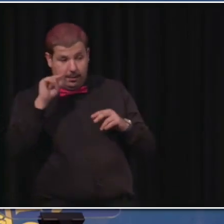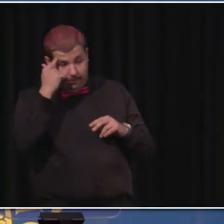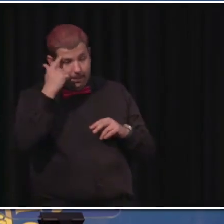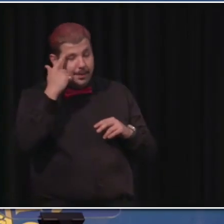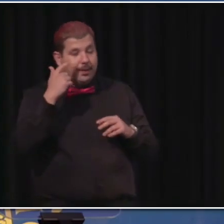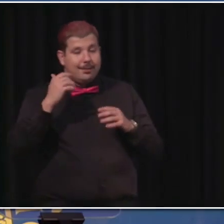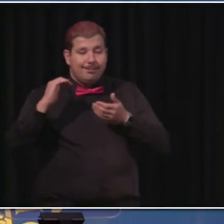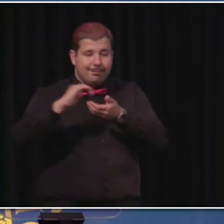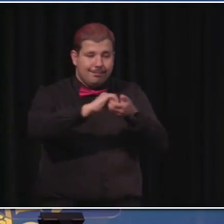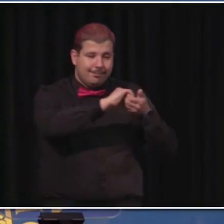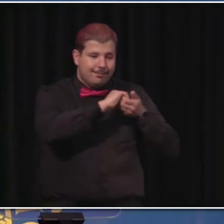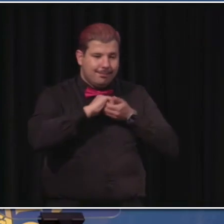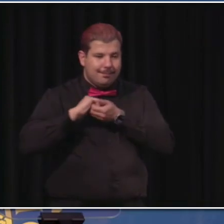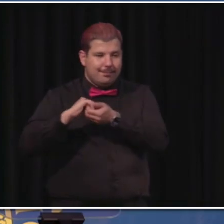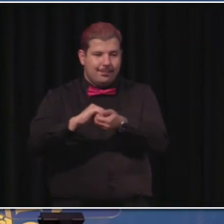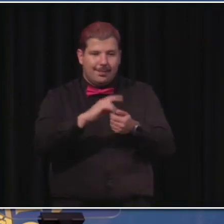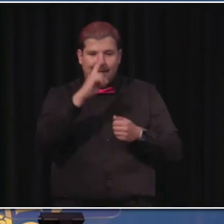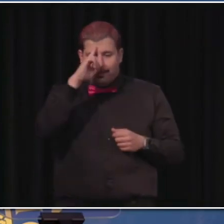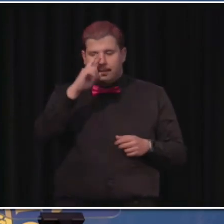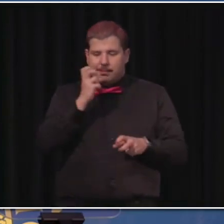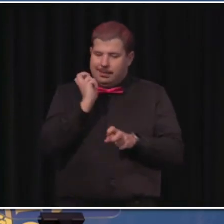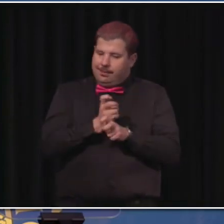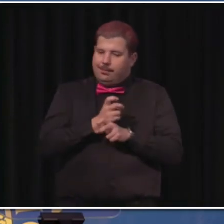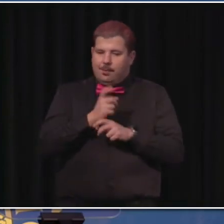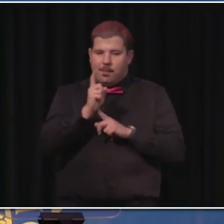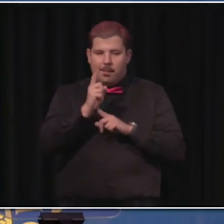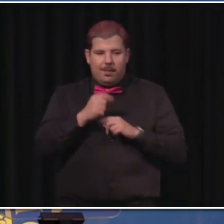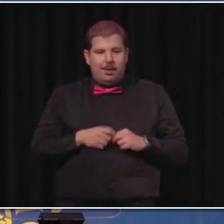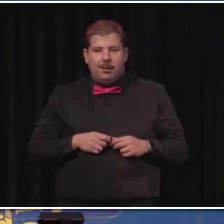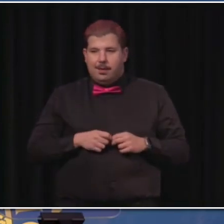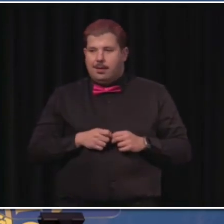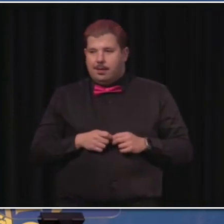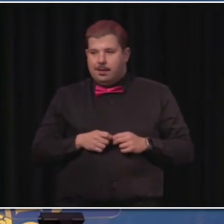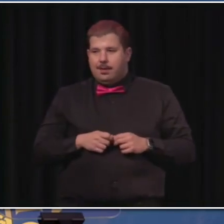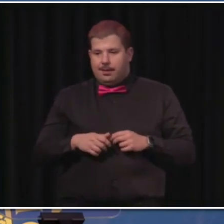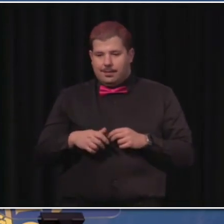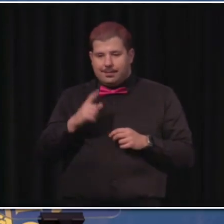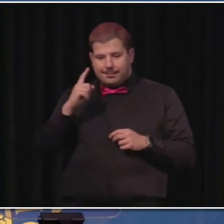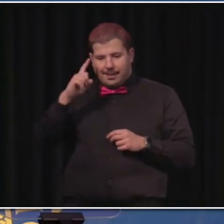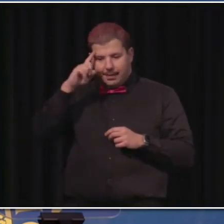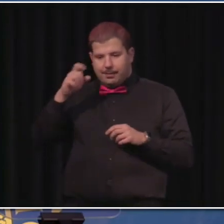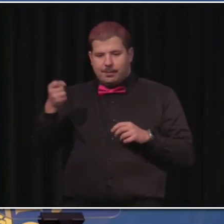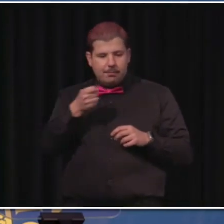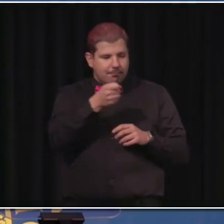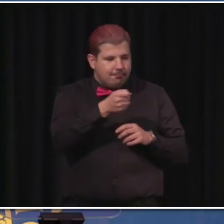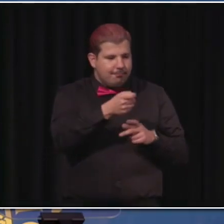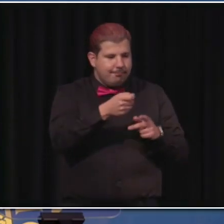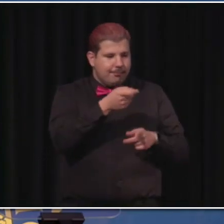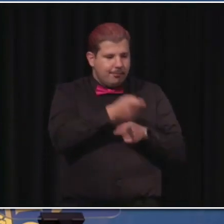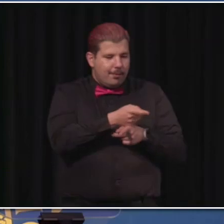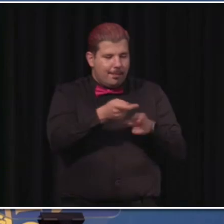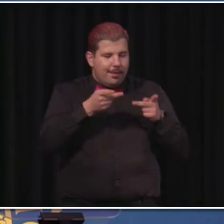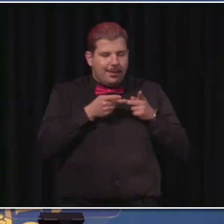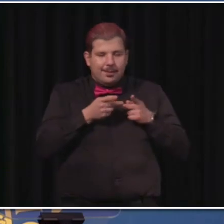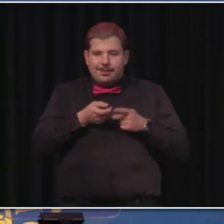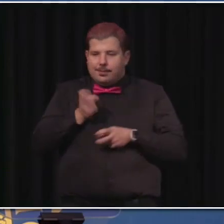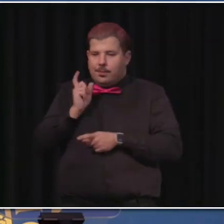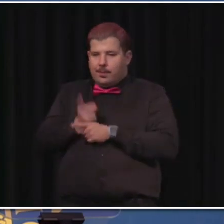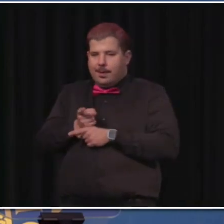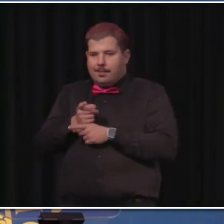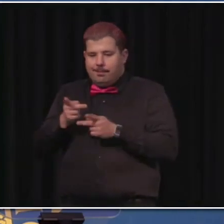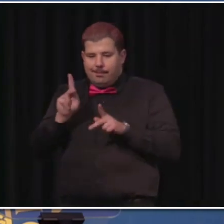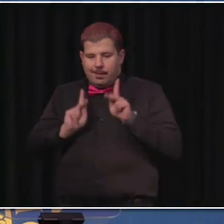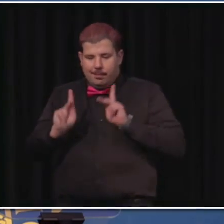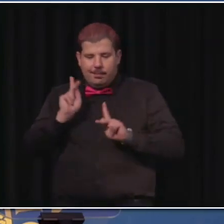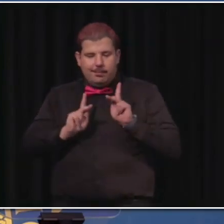we all need to work together because I think it is going to be a difficult moment. But I think we have the right people in place to really make things better for our